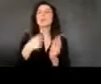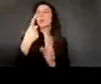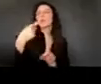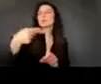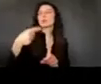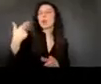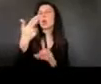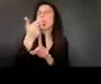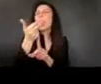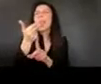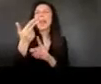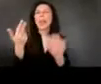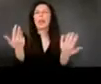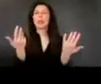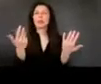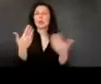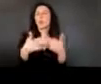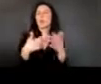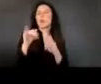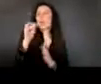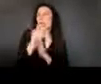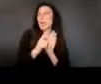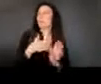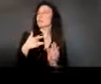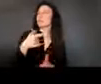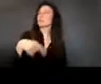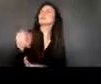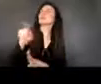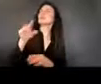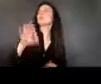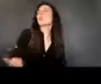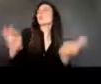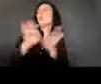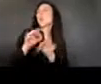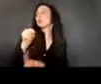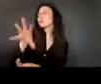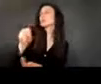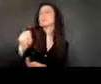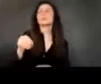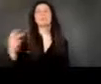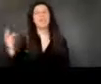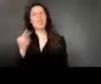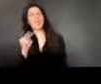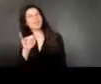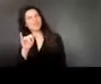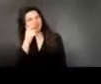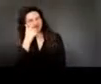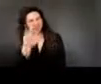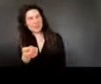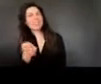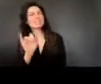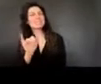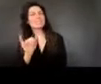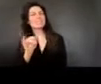that, whatever was interesting in that time period. So maybe analyzing this kind of works of visual